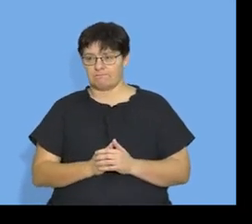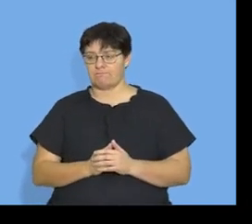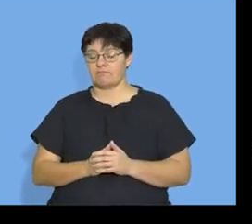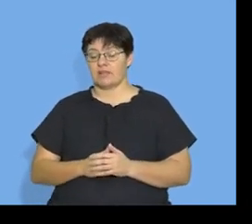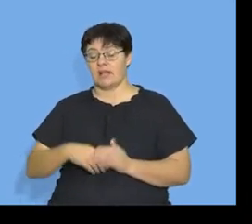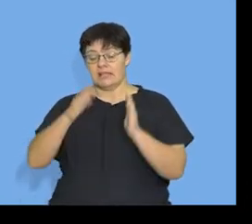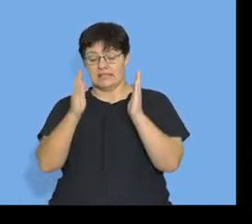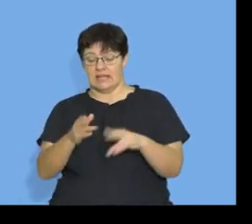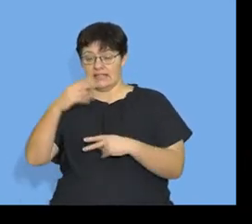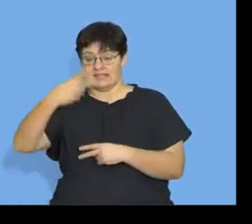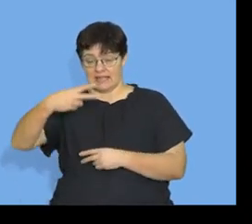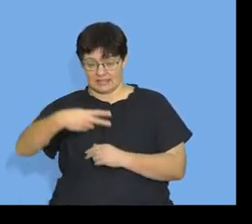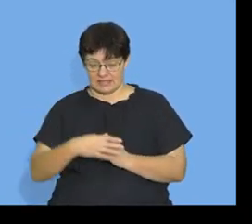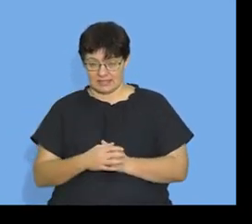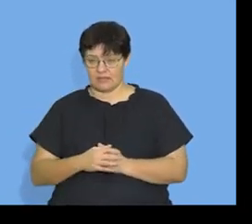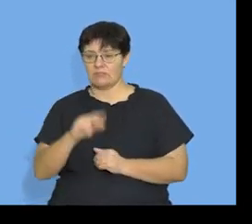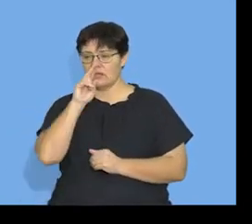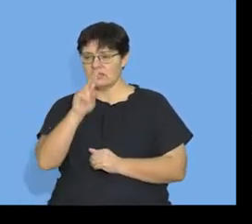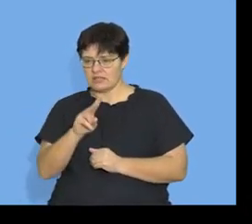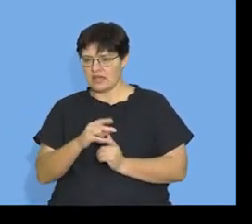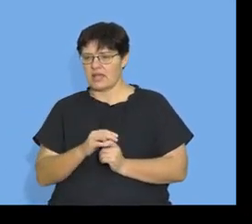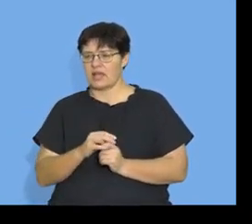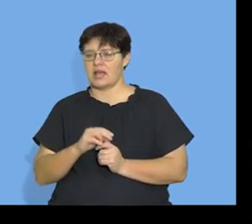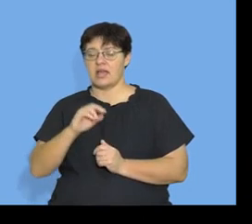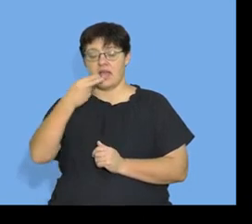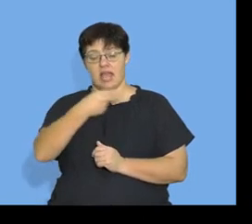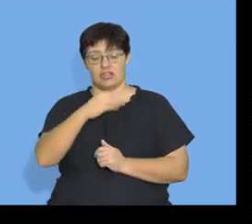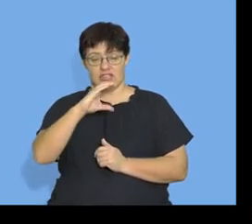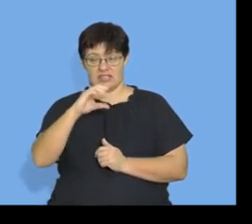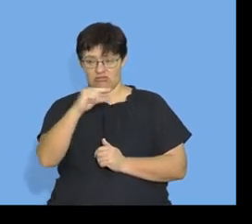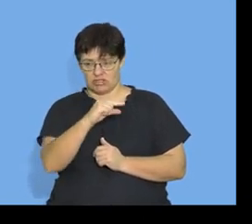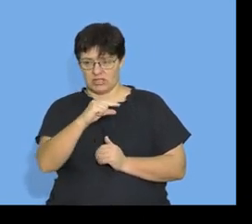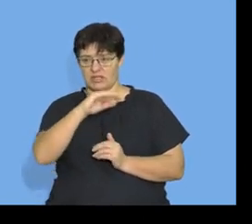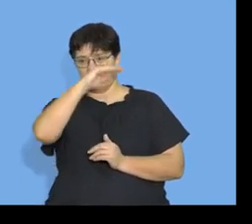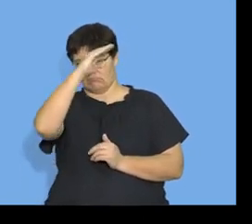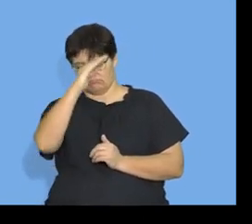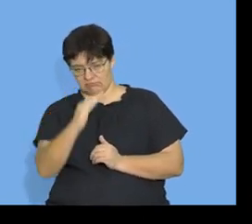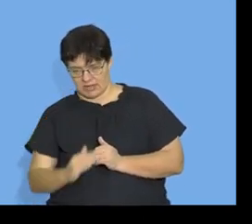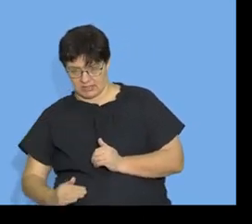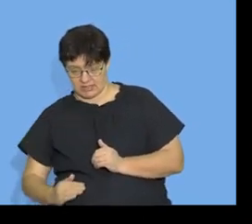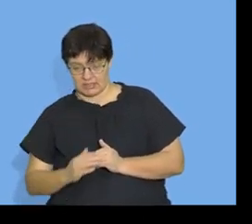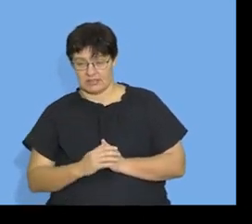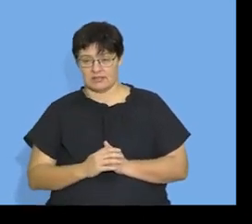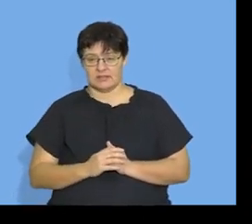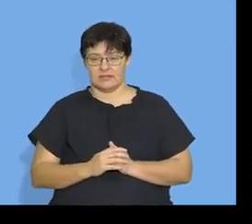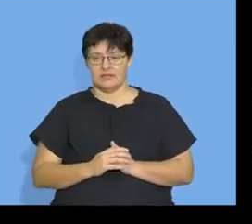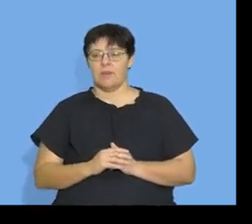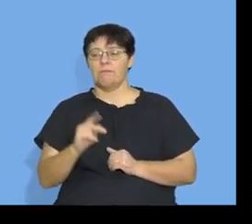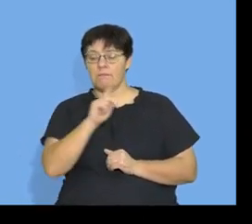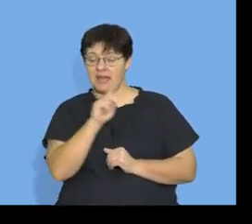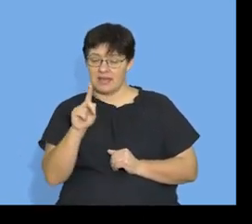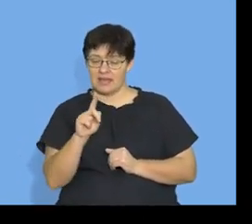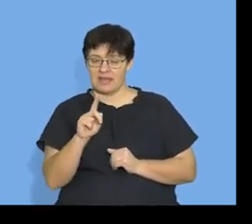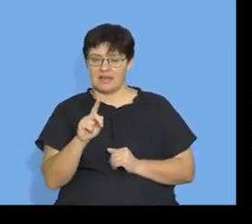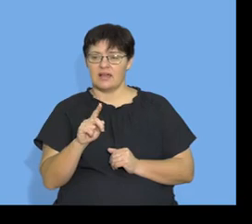months. When we look at the second trimester, we see that there is a decrease in the human chorionic gonadotrophin